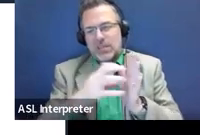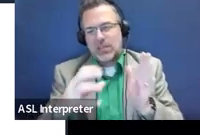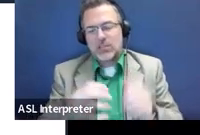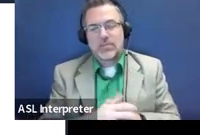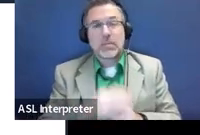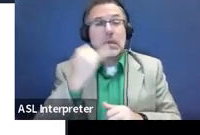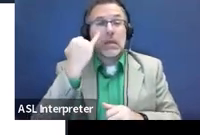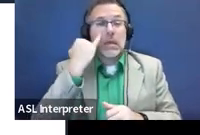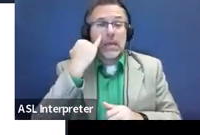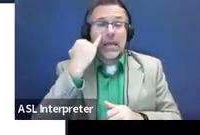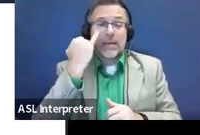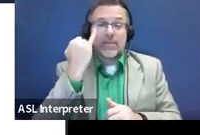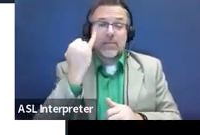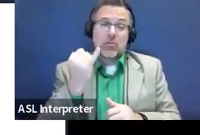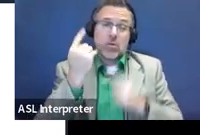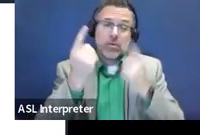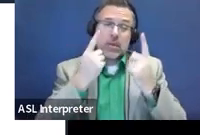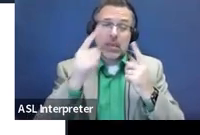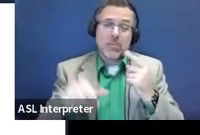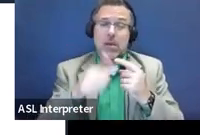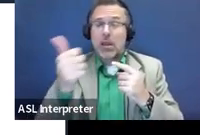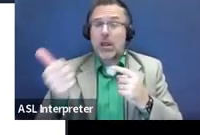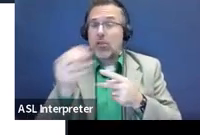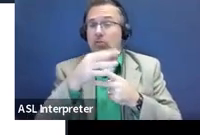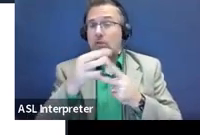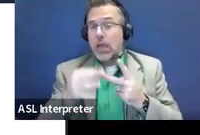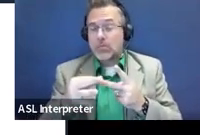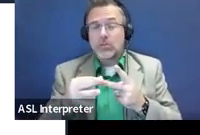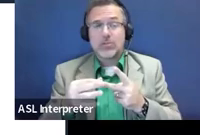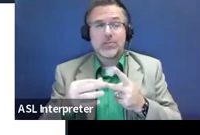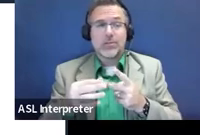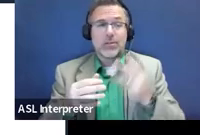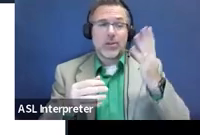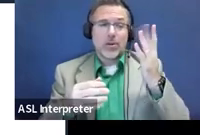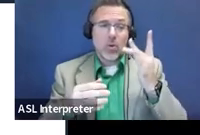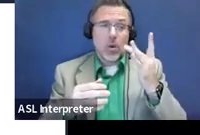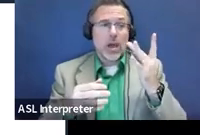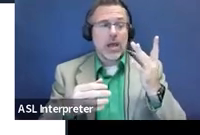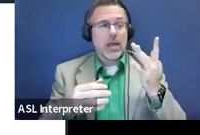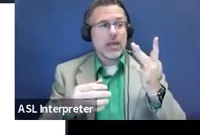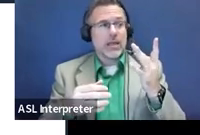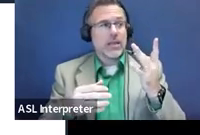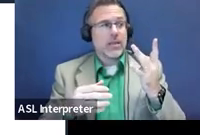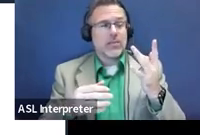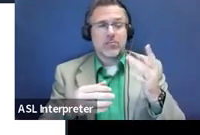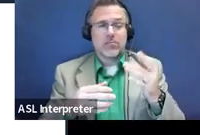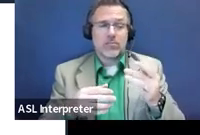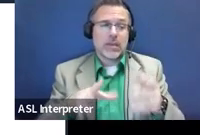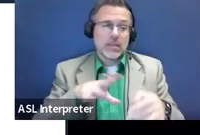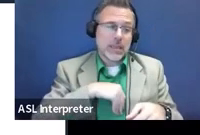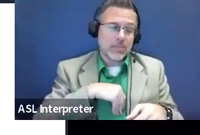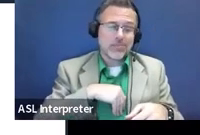other options and what they were considered or why they were rejected, these are just some things that could go here.